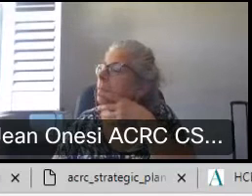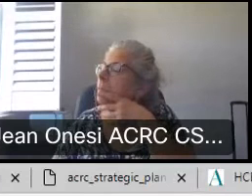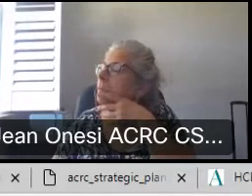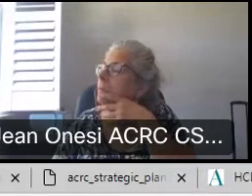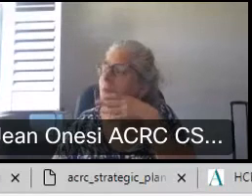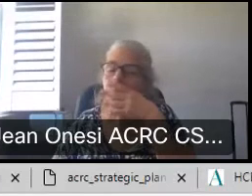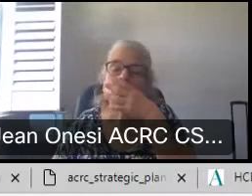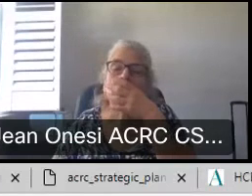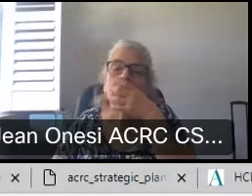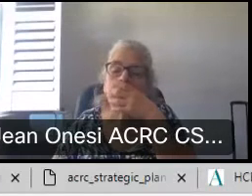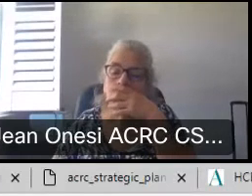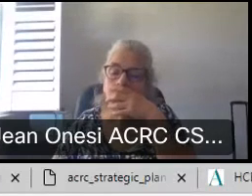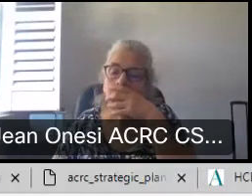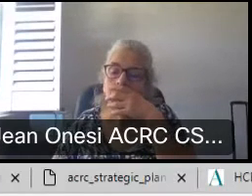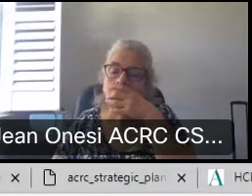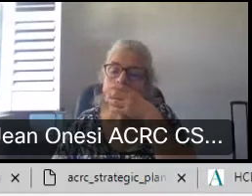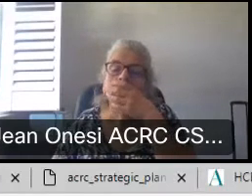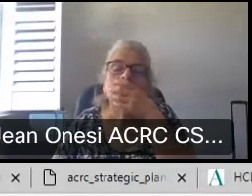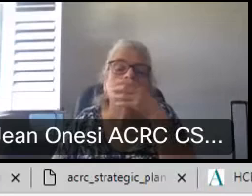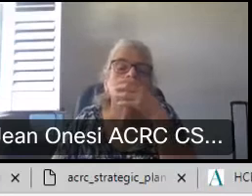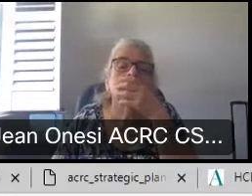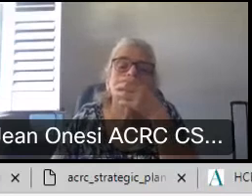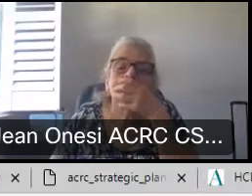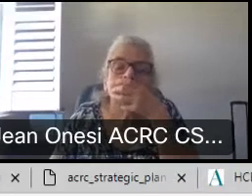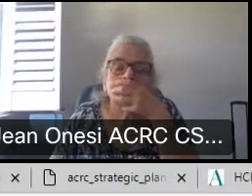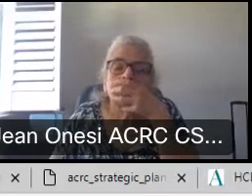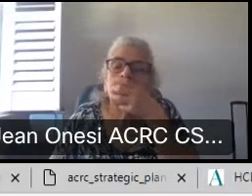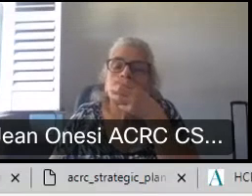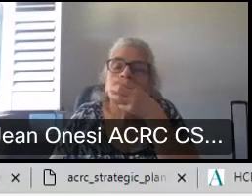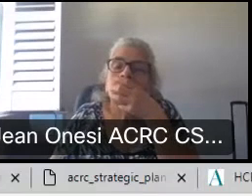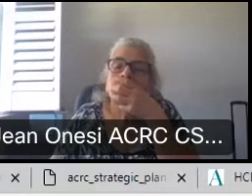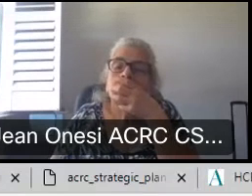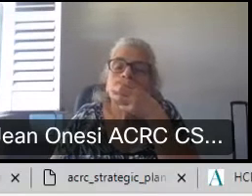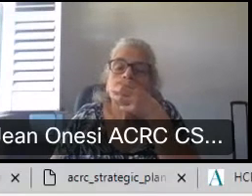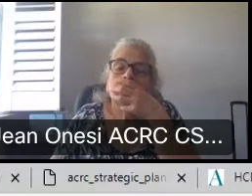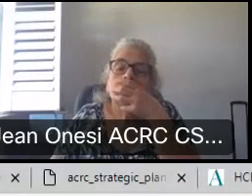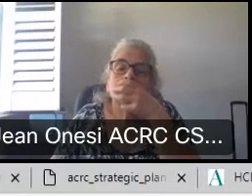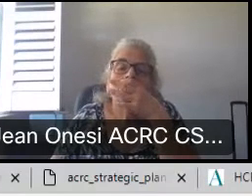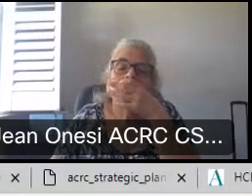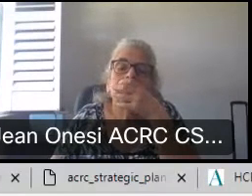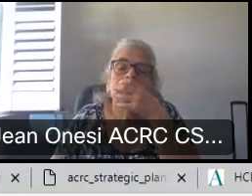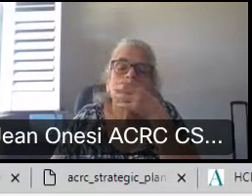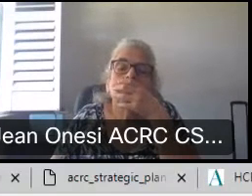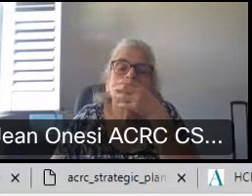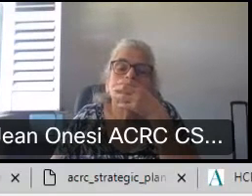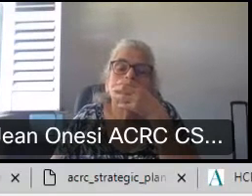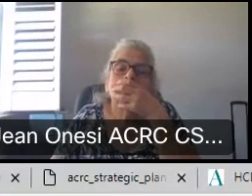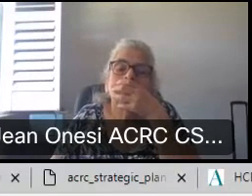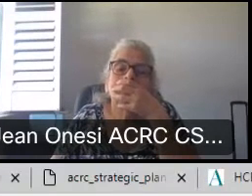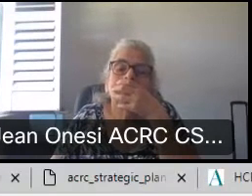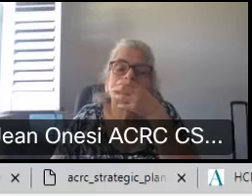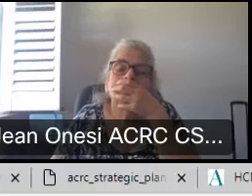for folks that are looking at ways of, changing their programs around, etc., this might be an opportunity